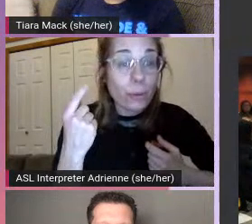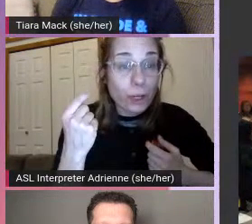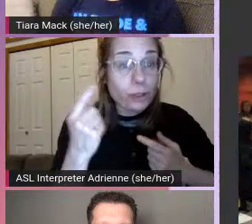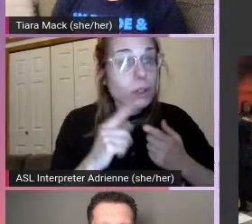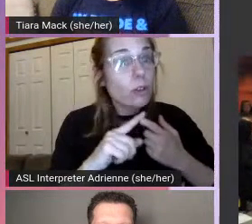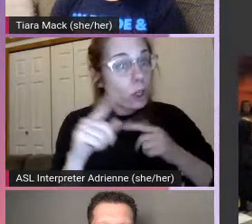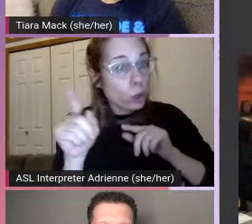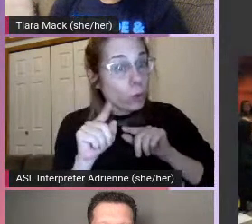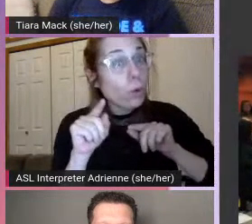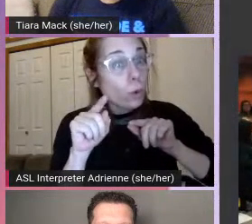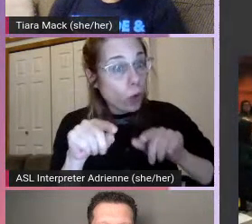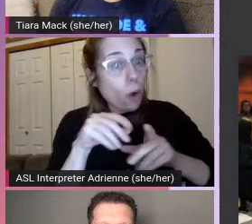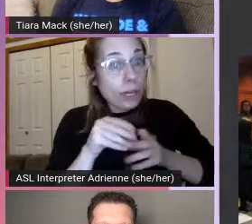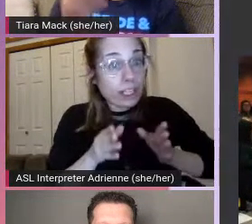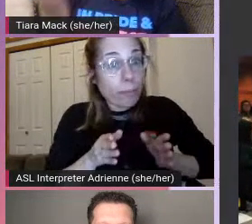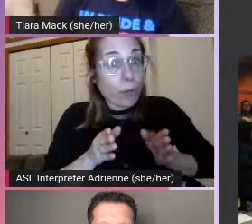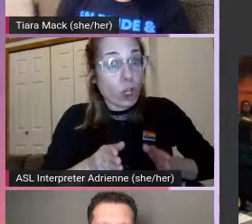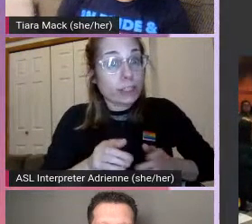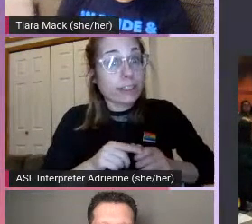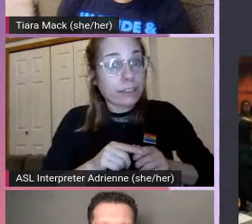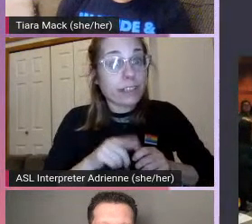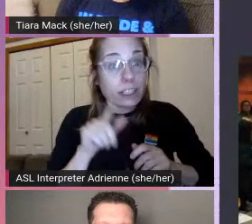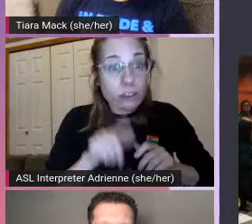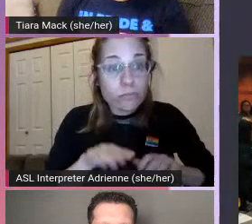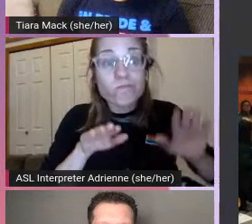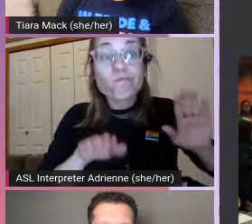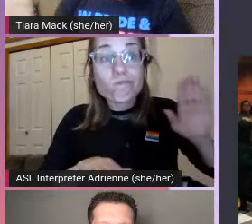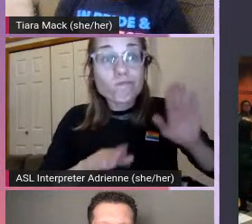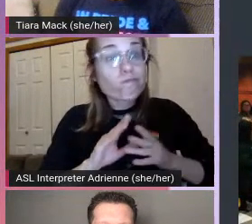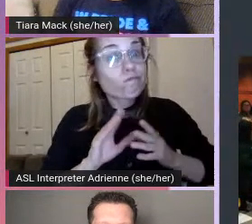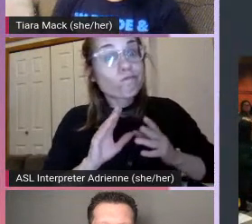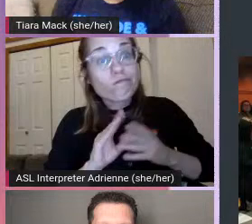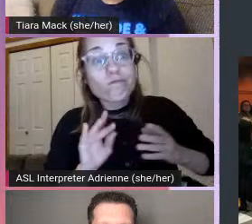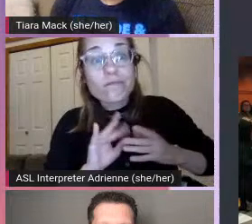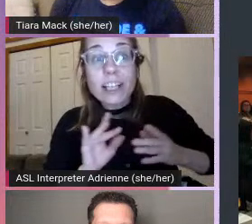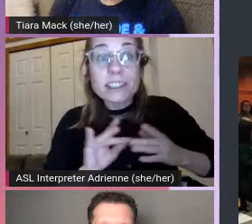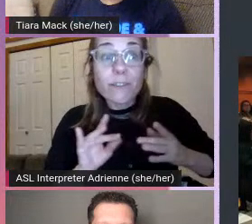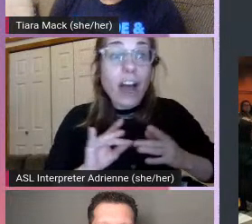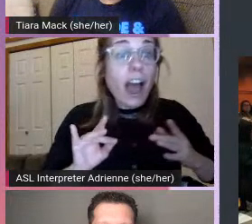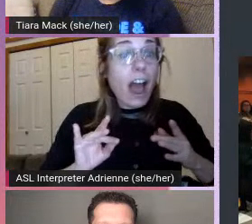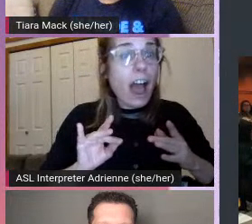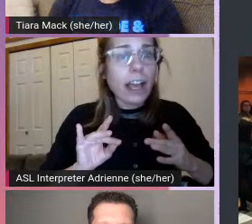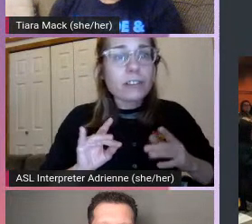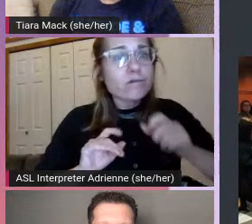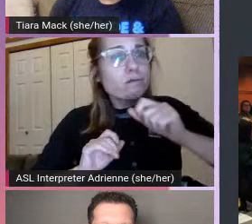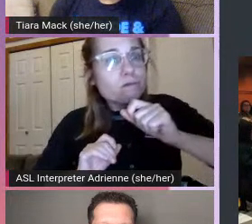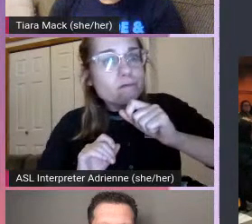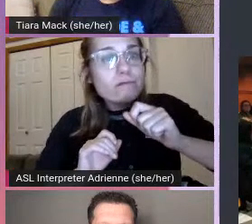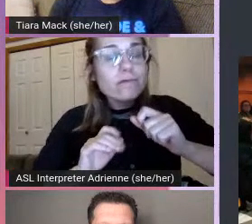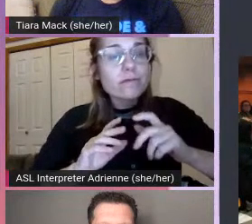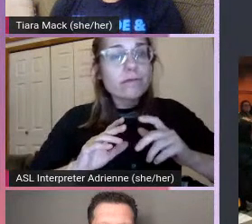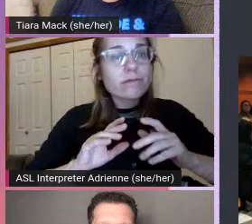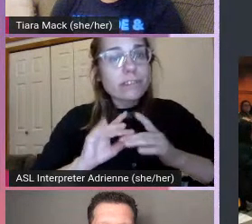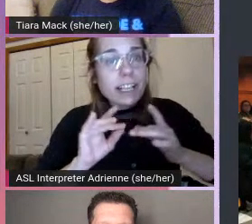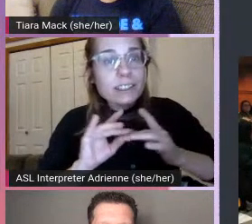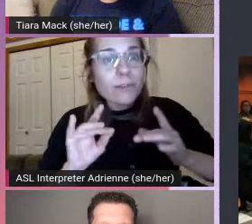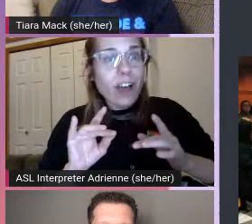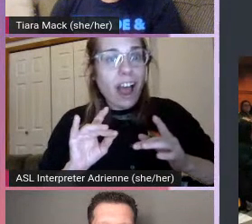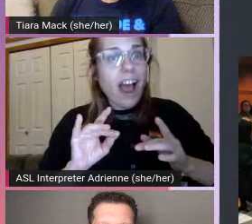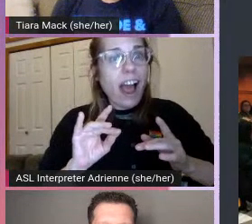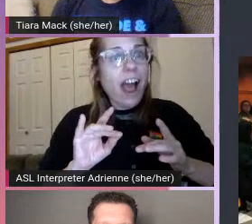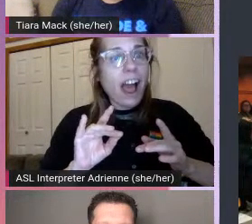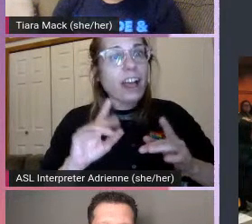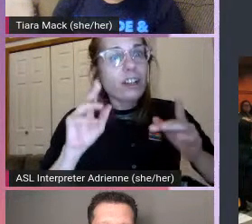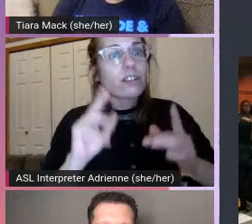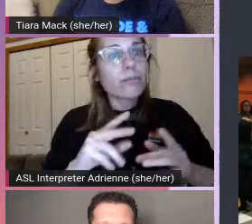in person to testify, or via Zoom because of the pandemic, to testify in person to the committee. This is a really